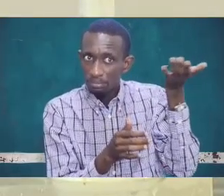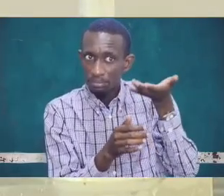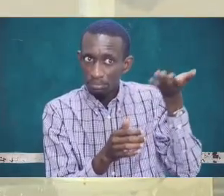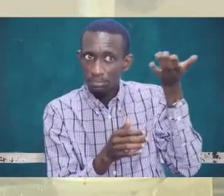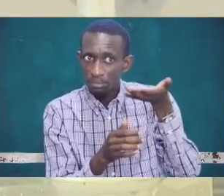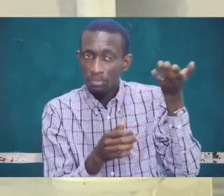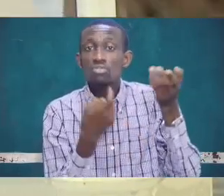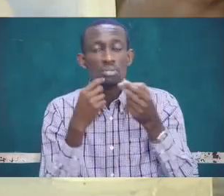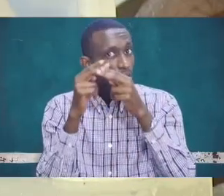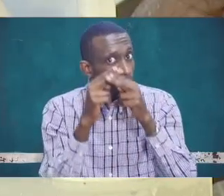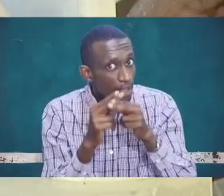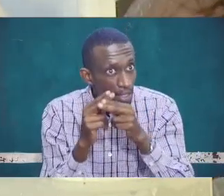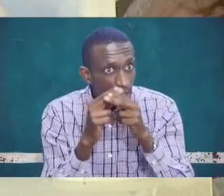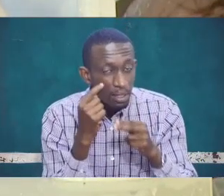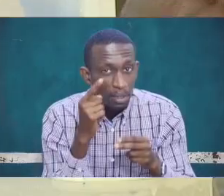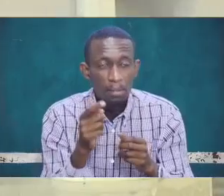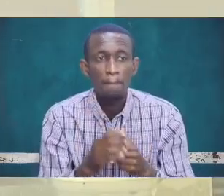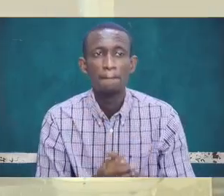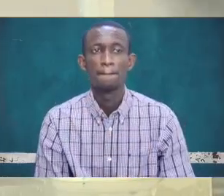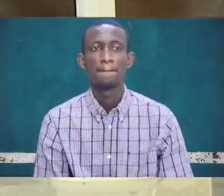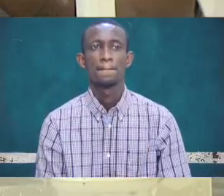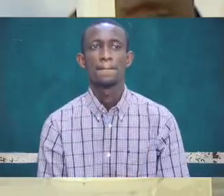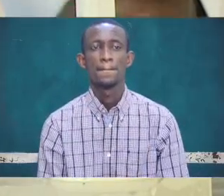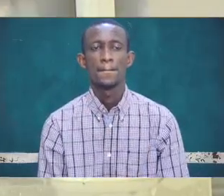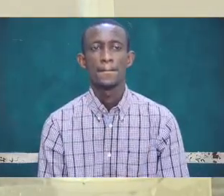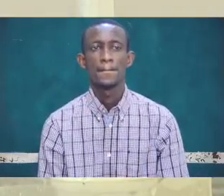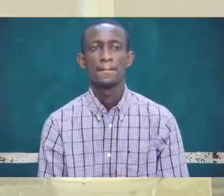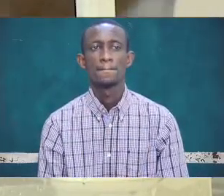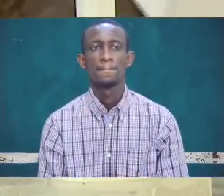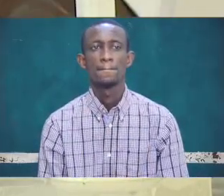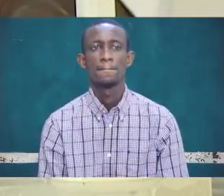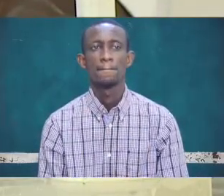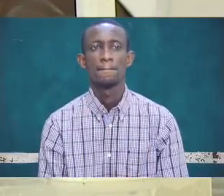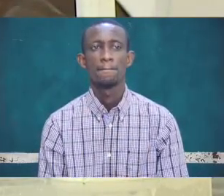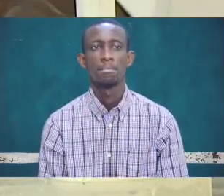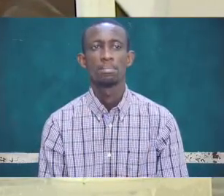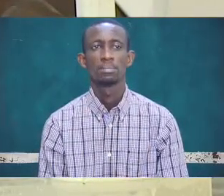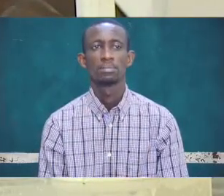you have to be very careful here so that you don't let